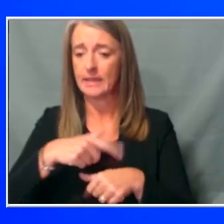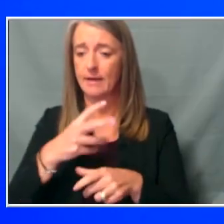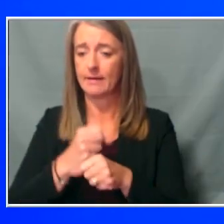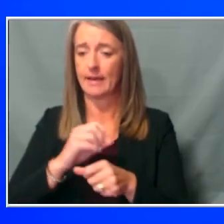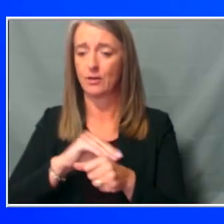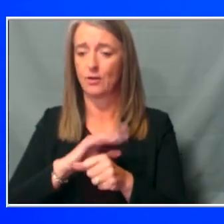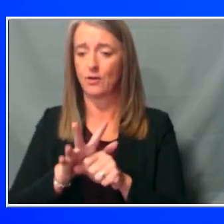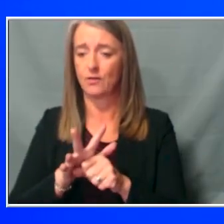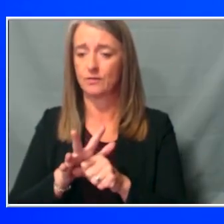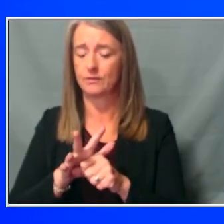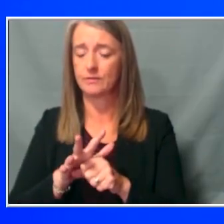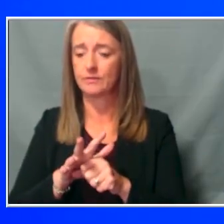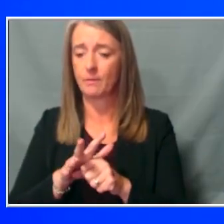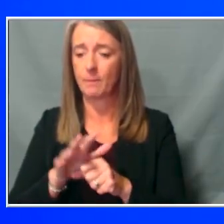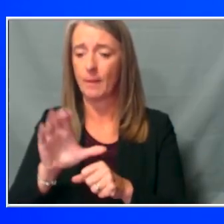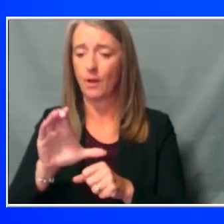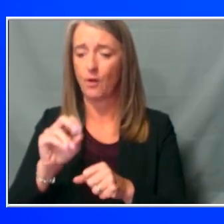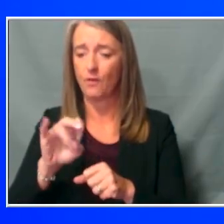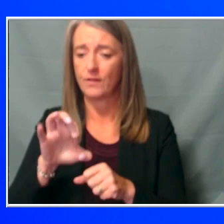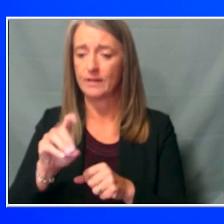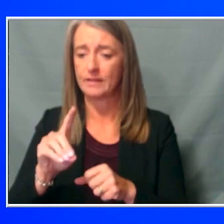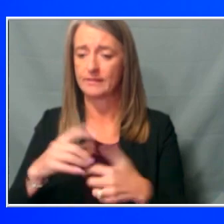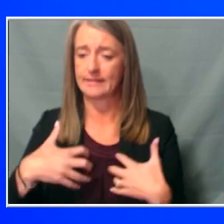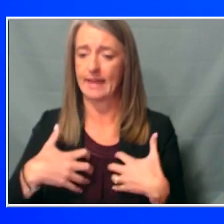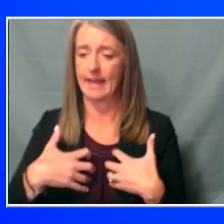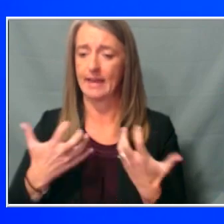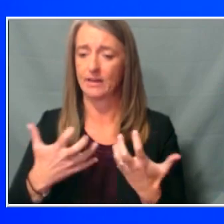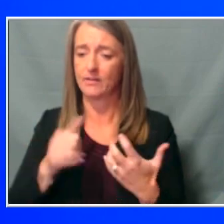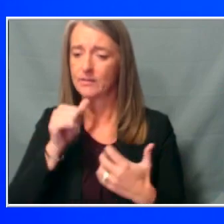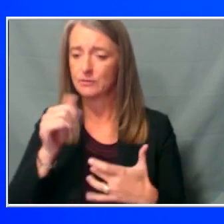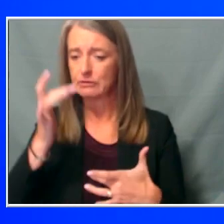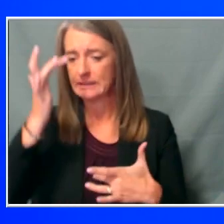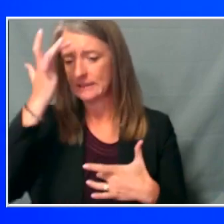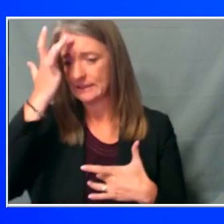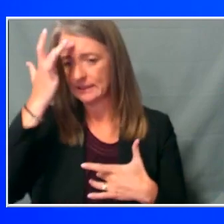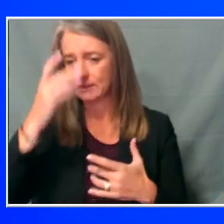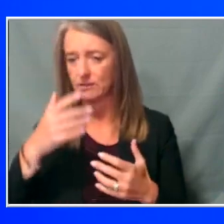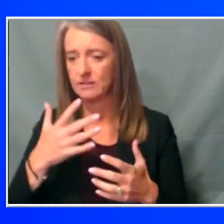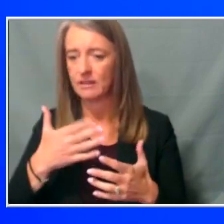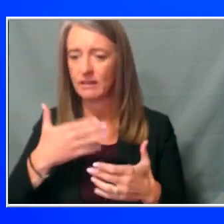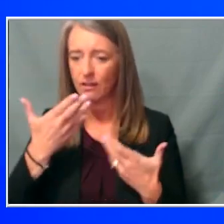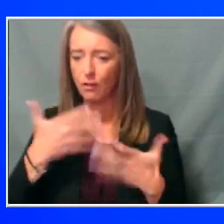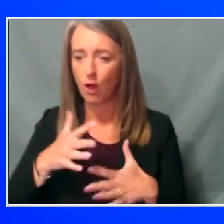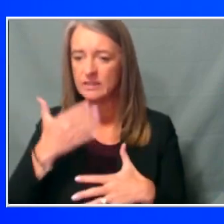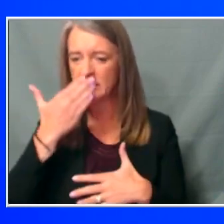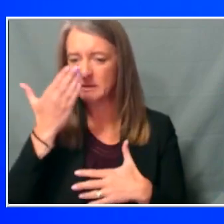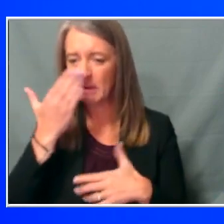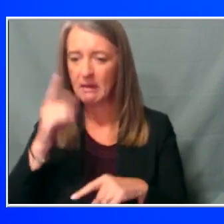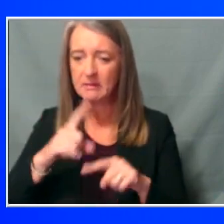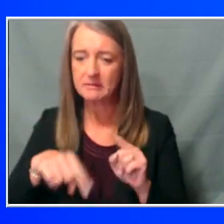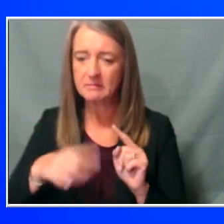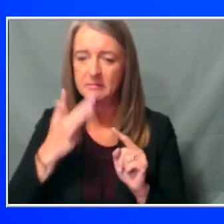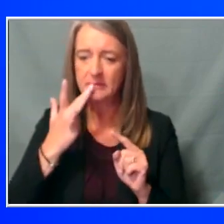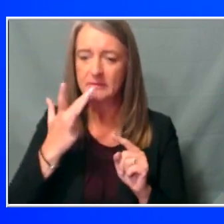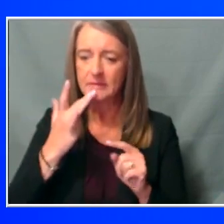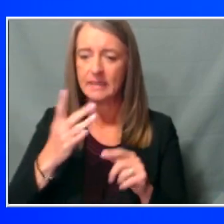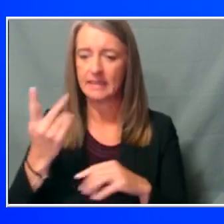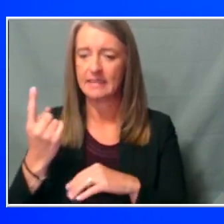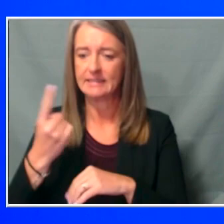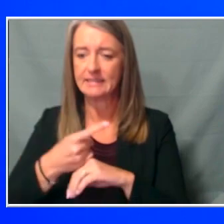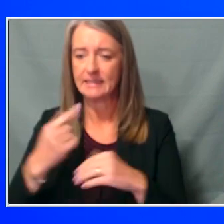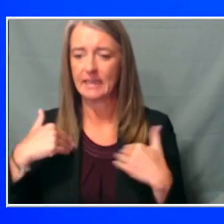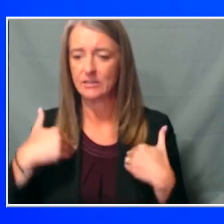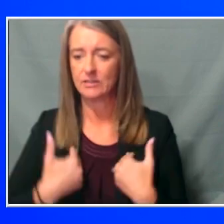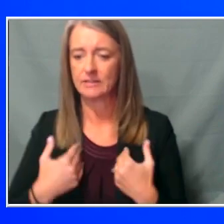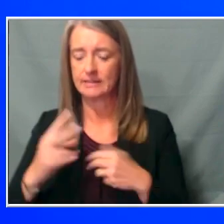COVID, I think I was more angry then because I wasn't really sick. I just lost my smell and my taste, and I was tired for a day. But then the